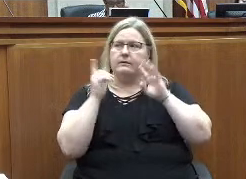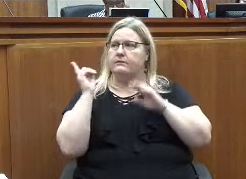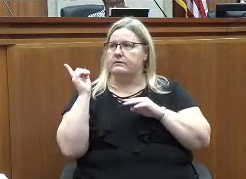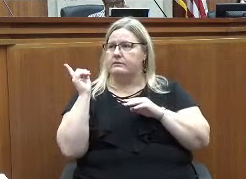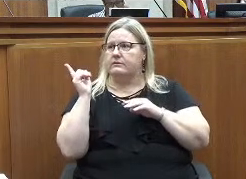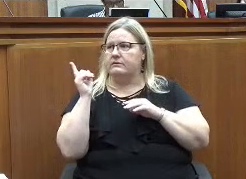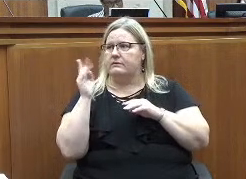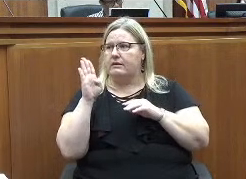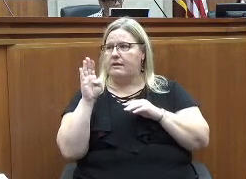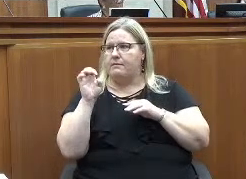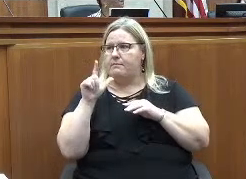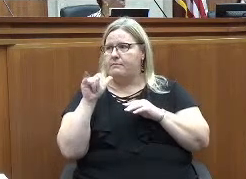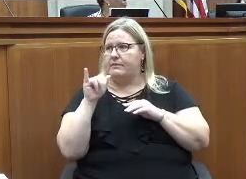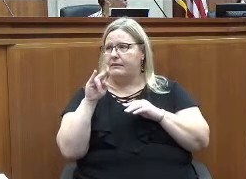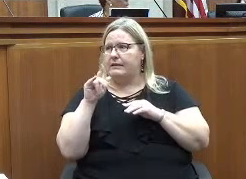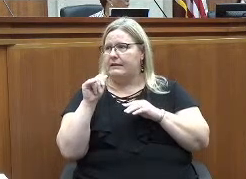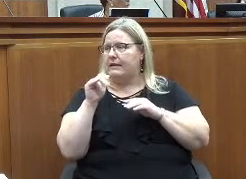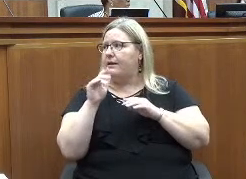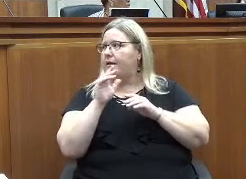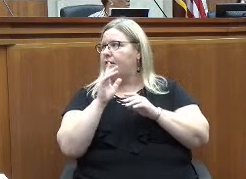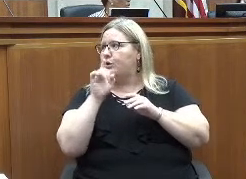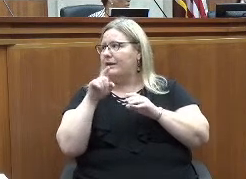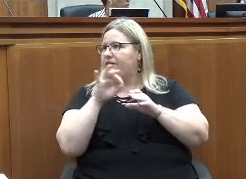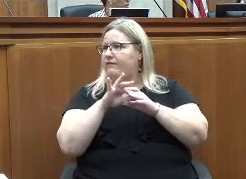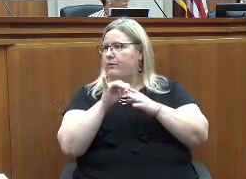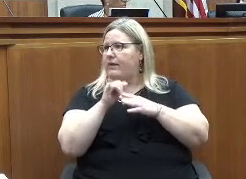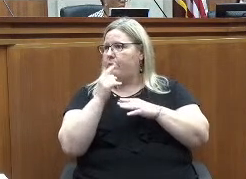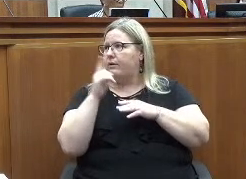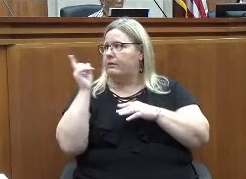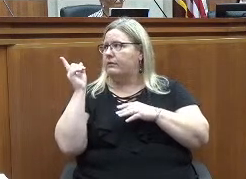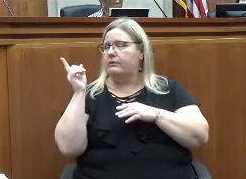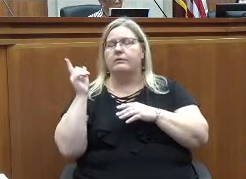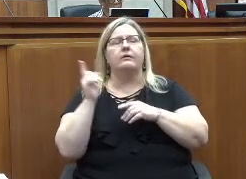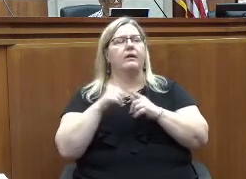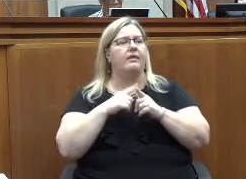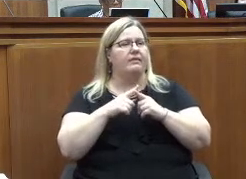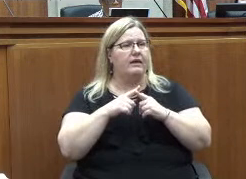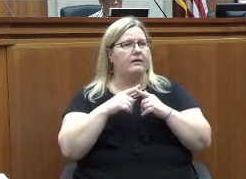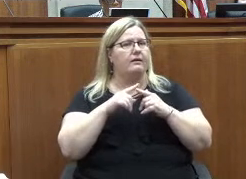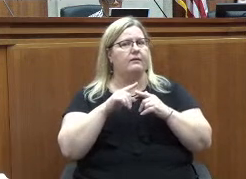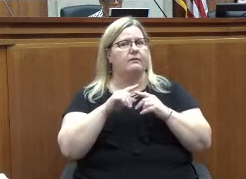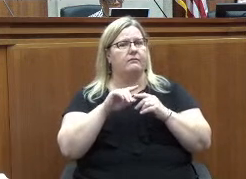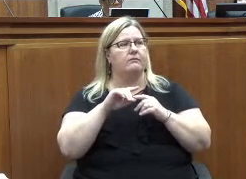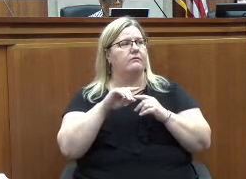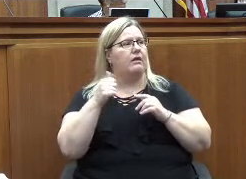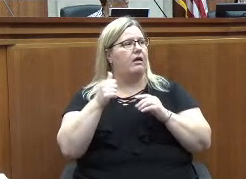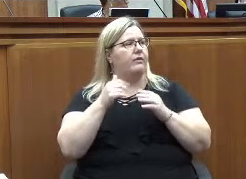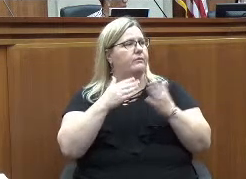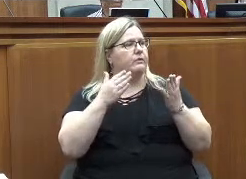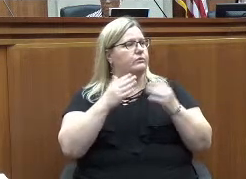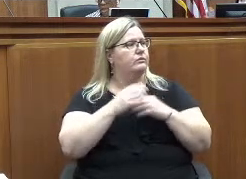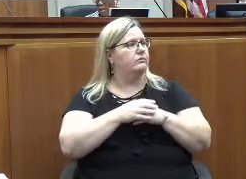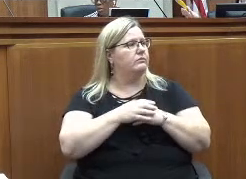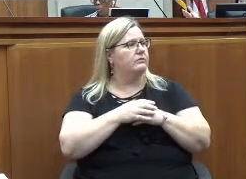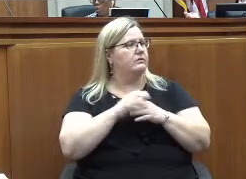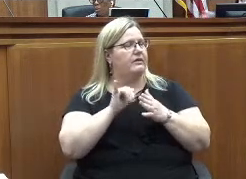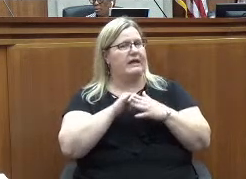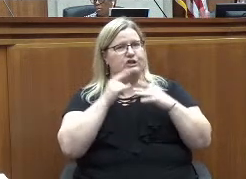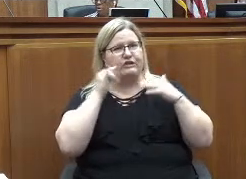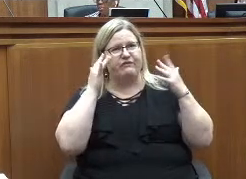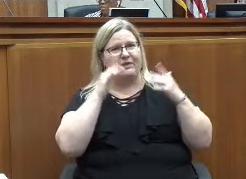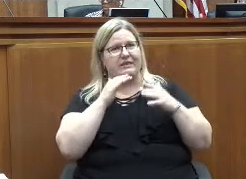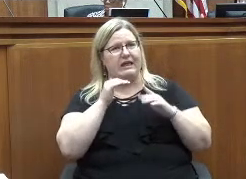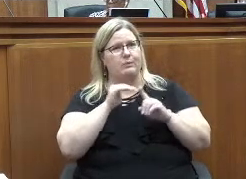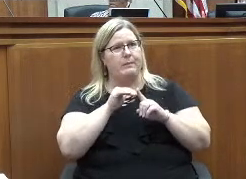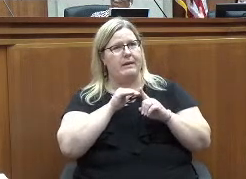made, or you need to vote on that one. So the substitute motion by Sandy. Yeah. It was just a friendly amendment, correct?